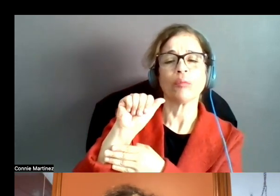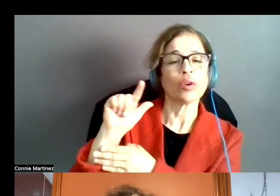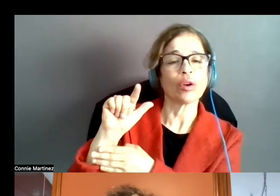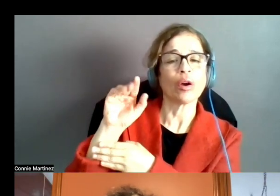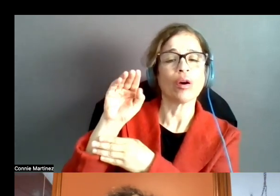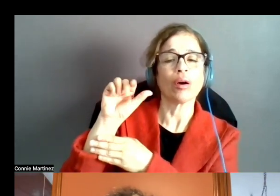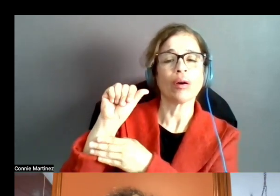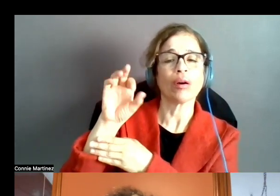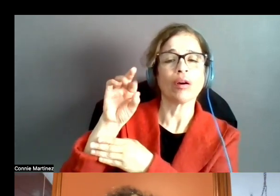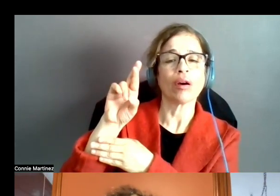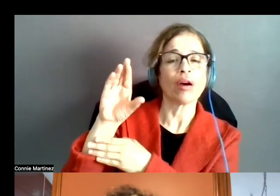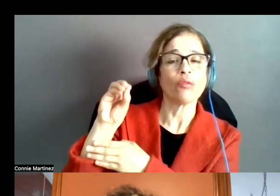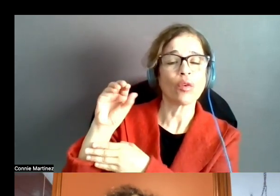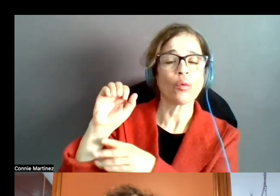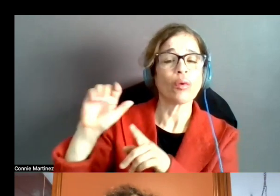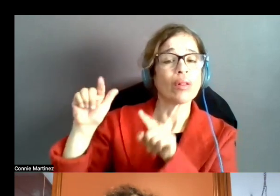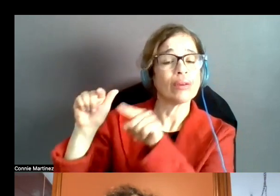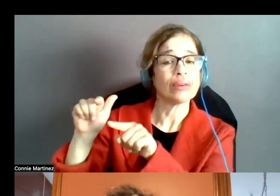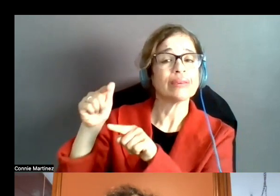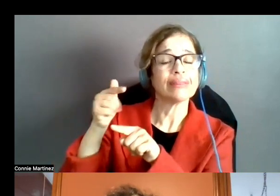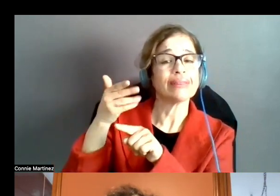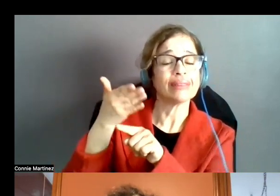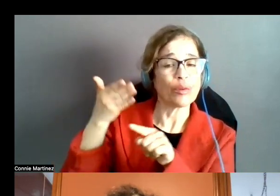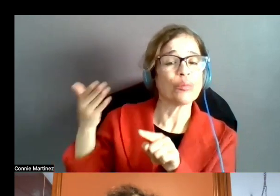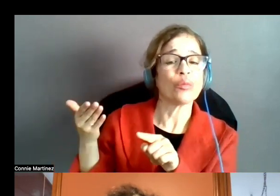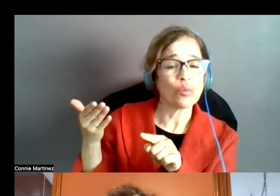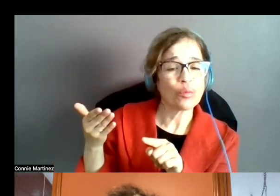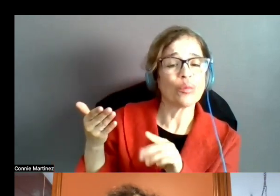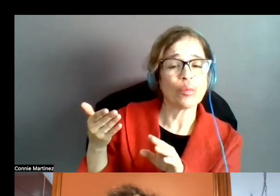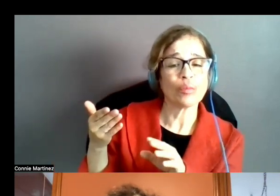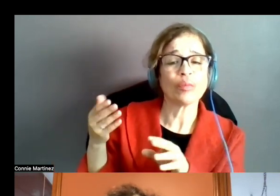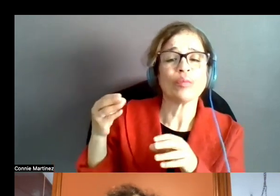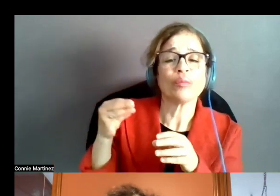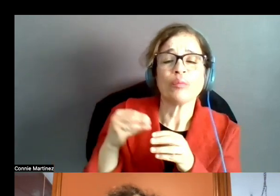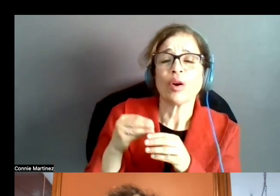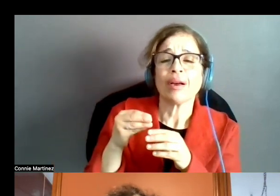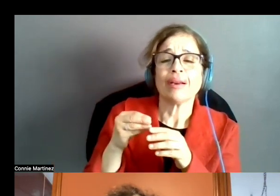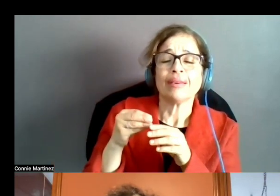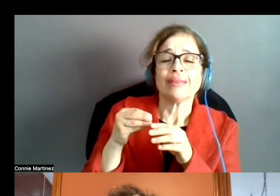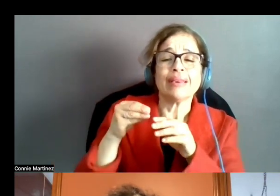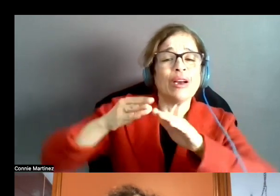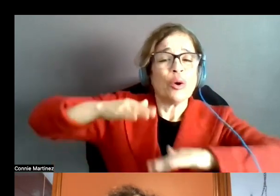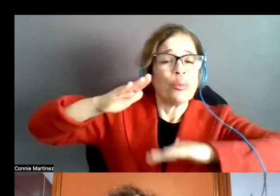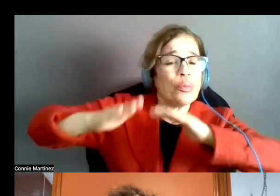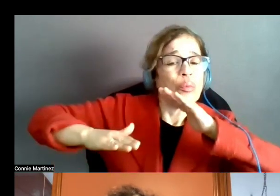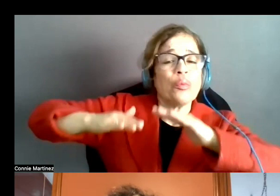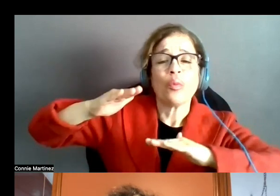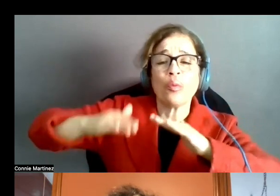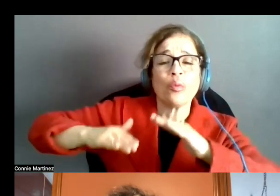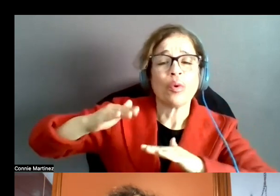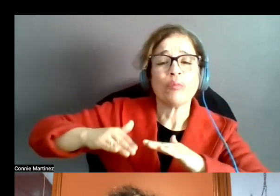Afro Blocus, and it's something that it's in an ensemble basically